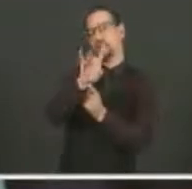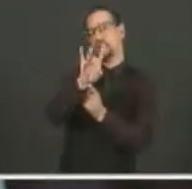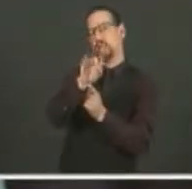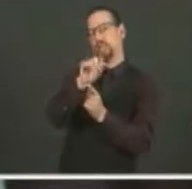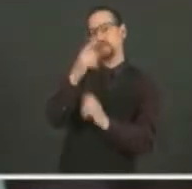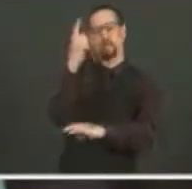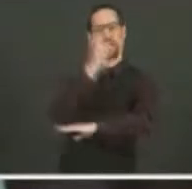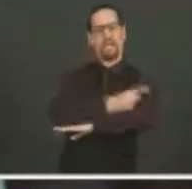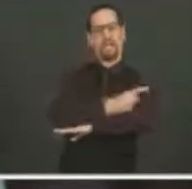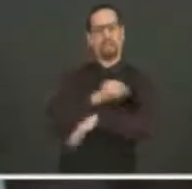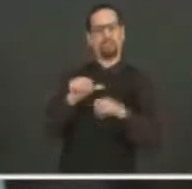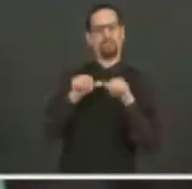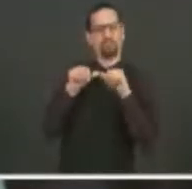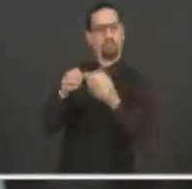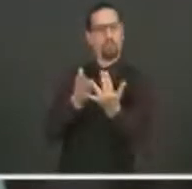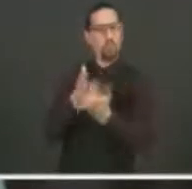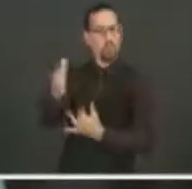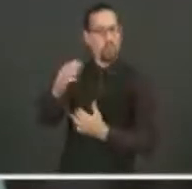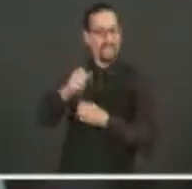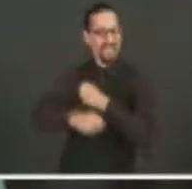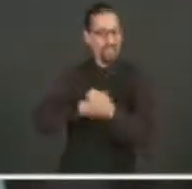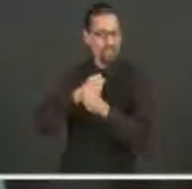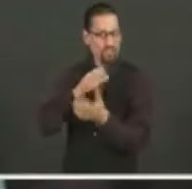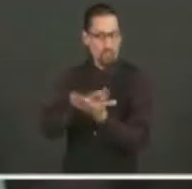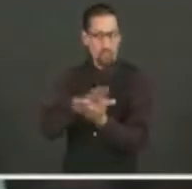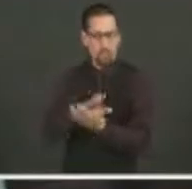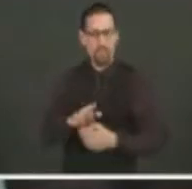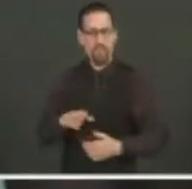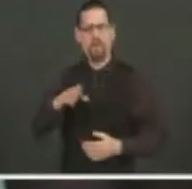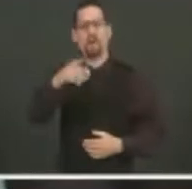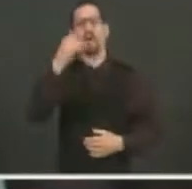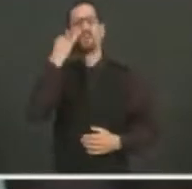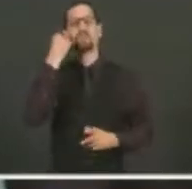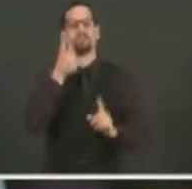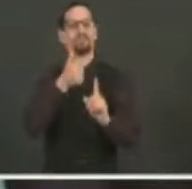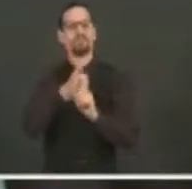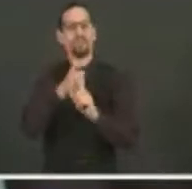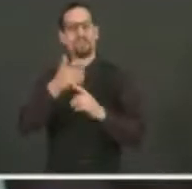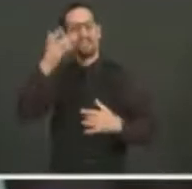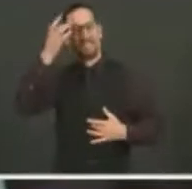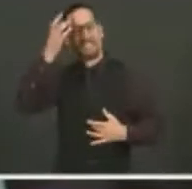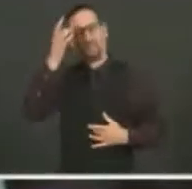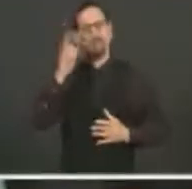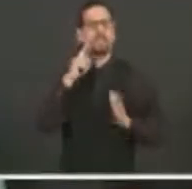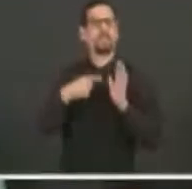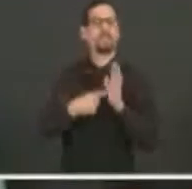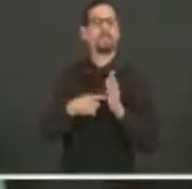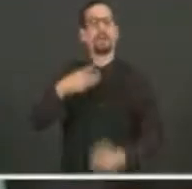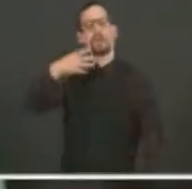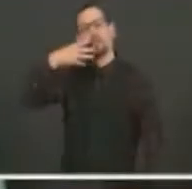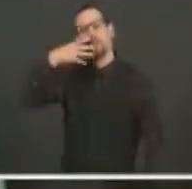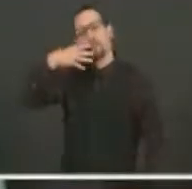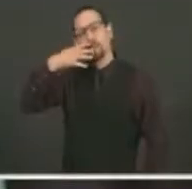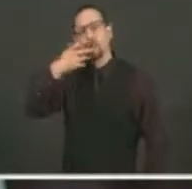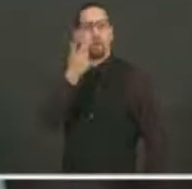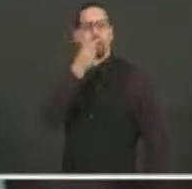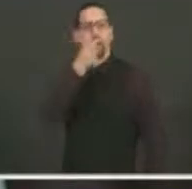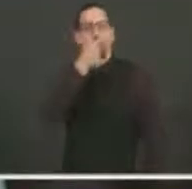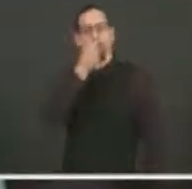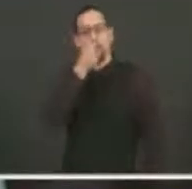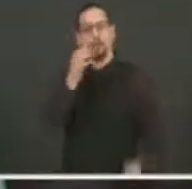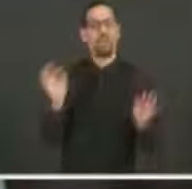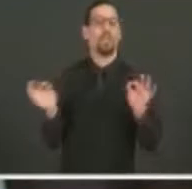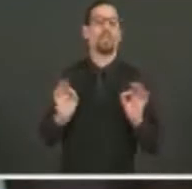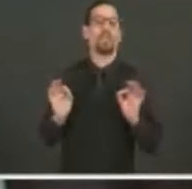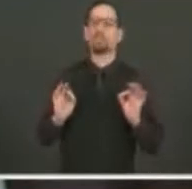And kids are not going to be able to allow to go to school anymore with the sniffles and a 99-degree fever. They're going to stay at home